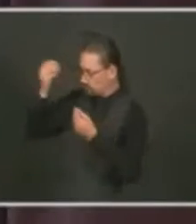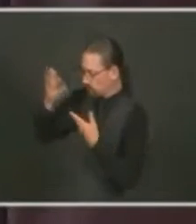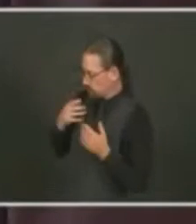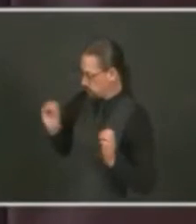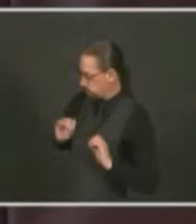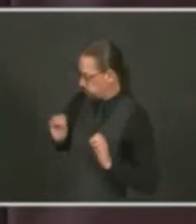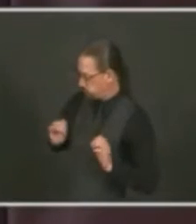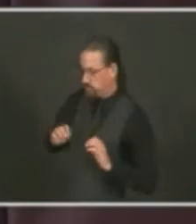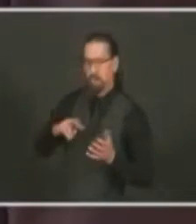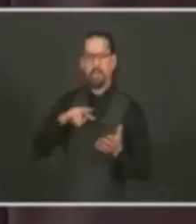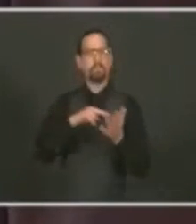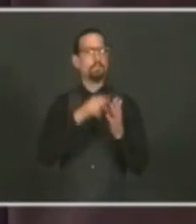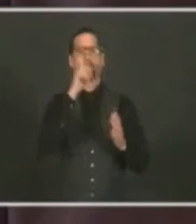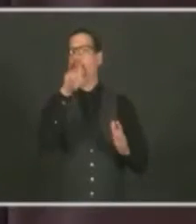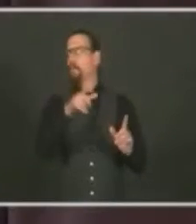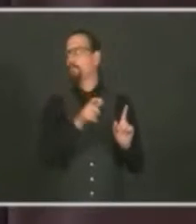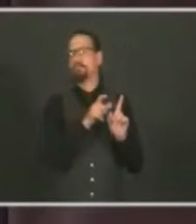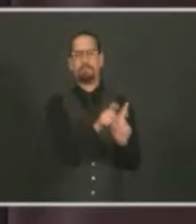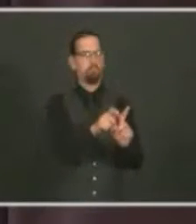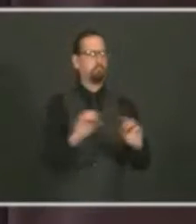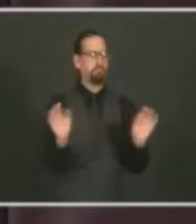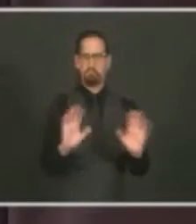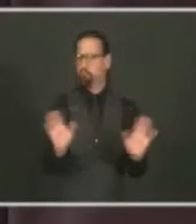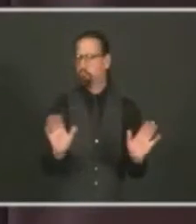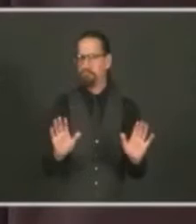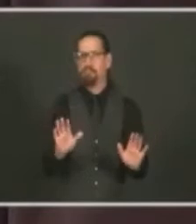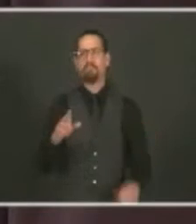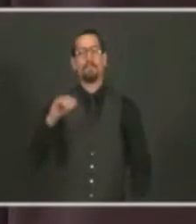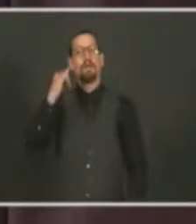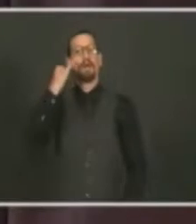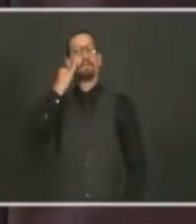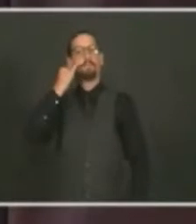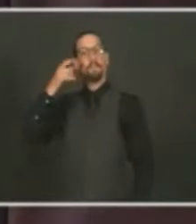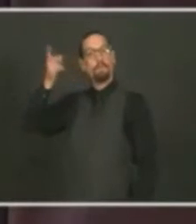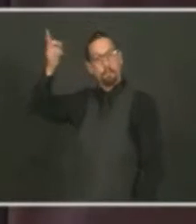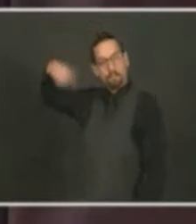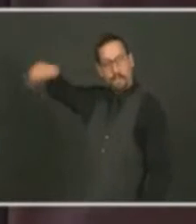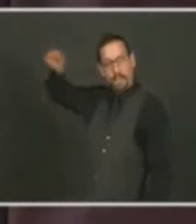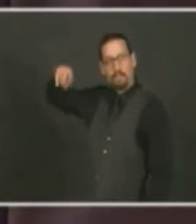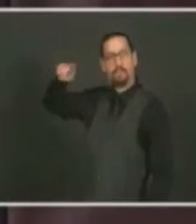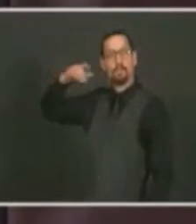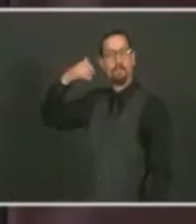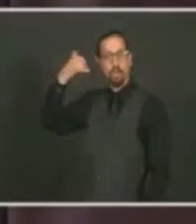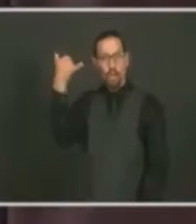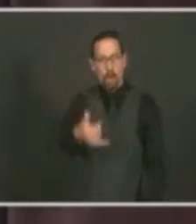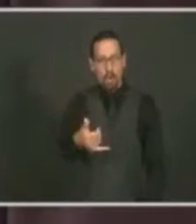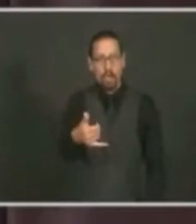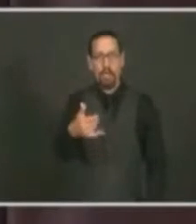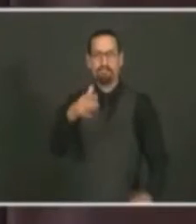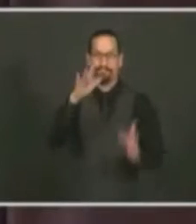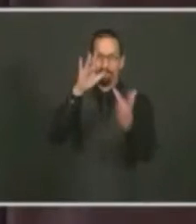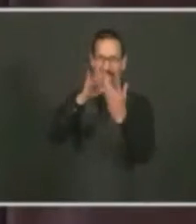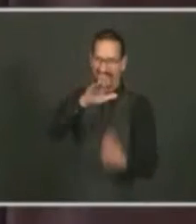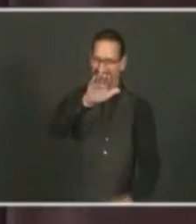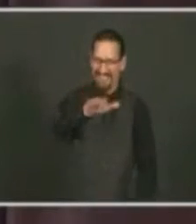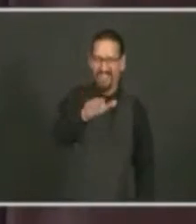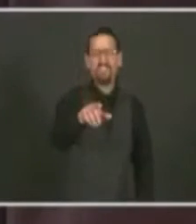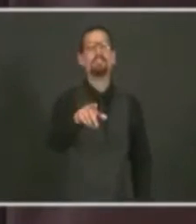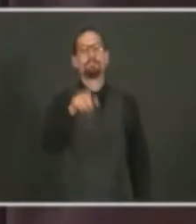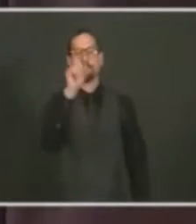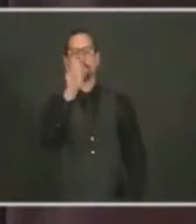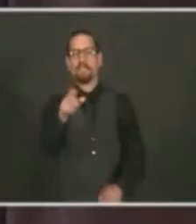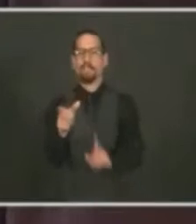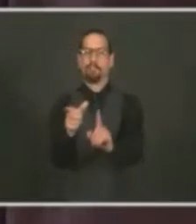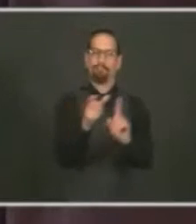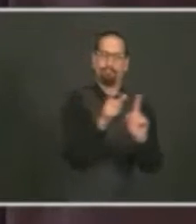By the way, I know quarantine's a drag, especially if you're not sick. But I'm asking you please to take it